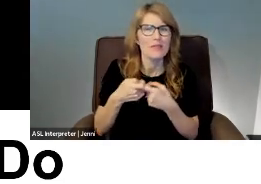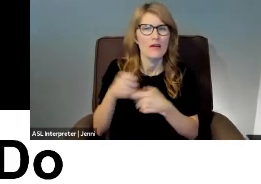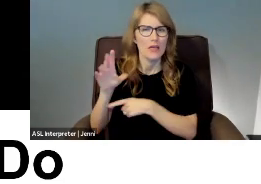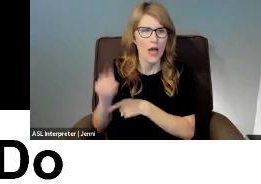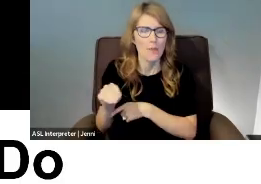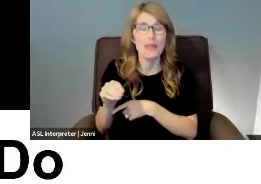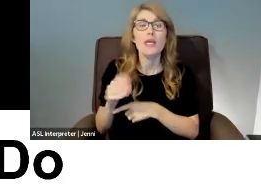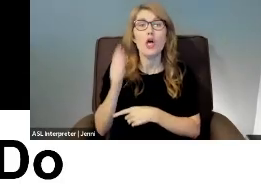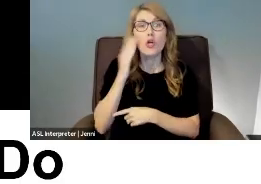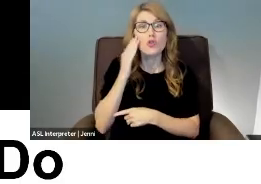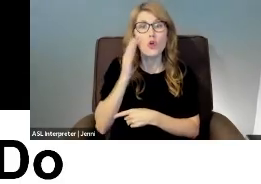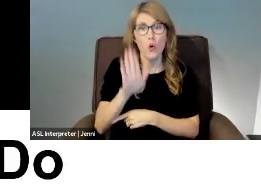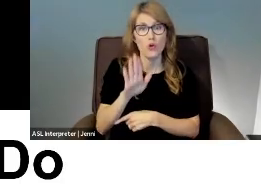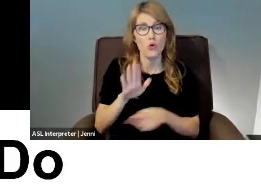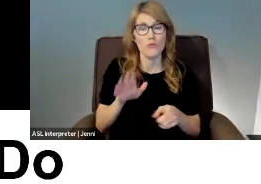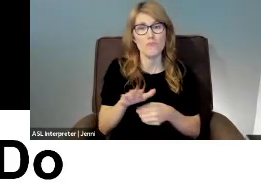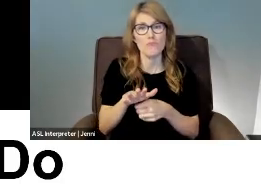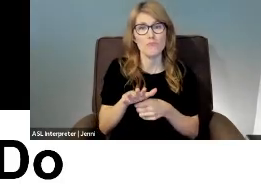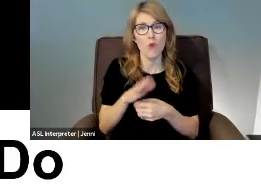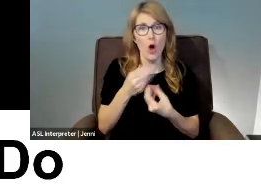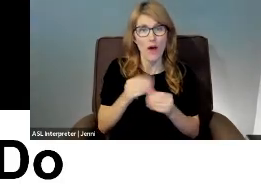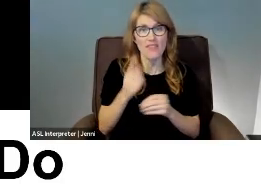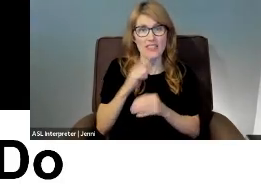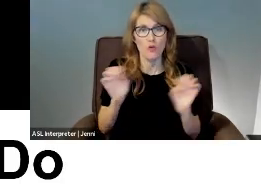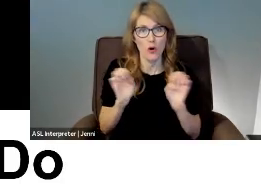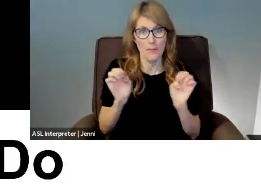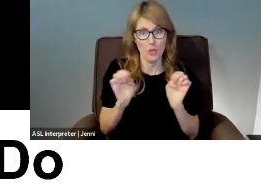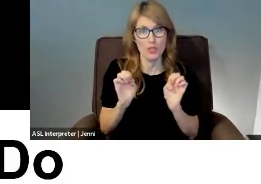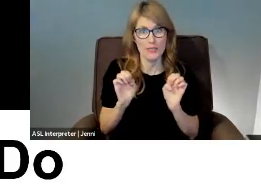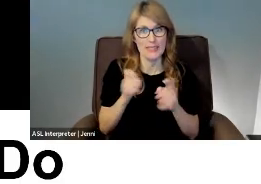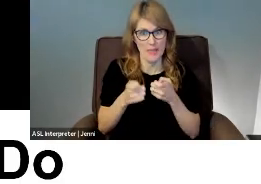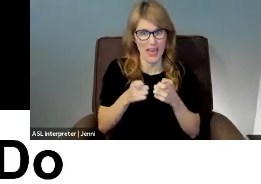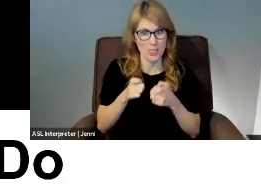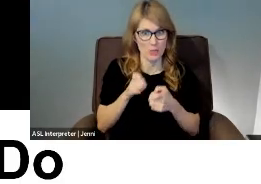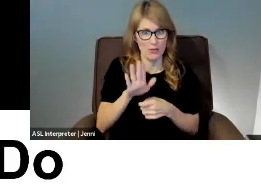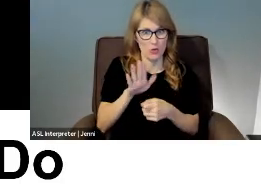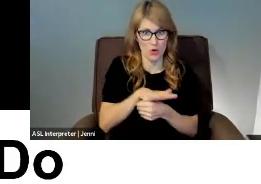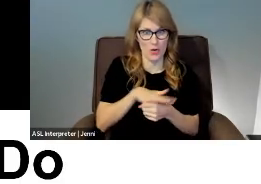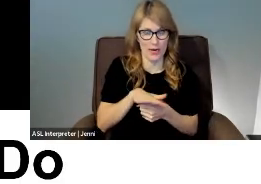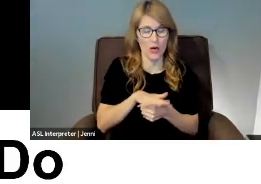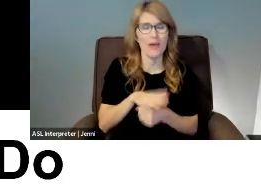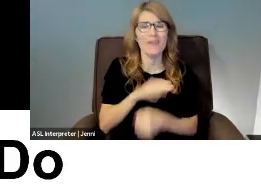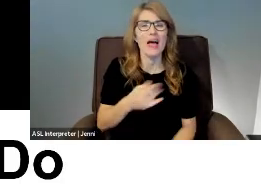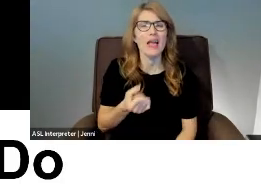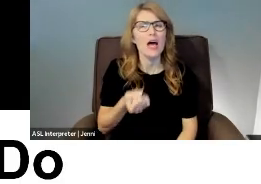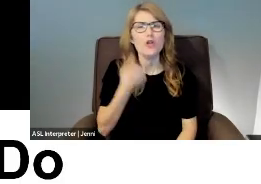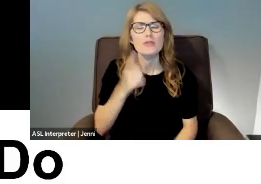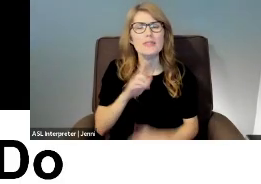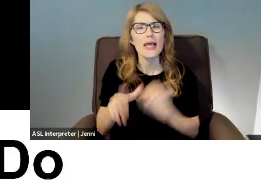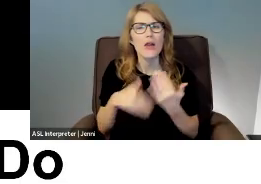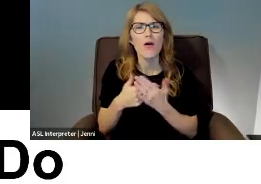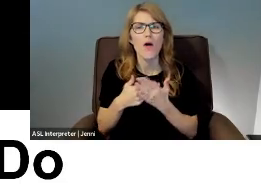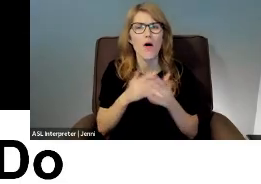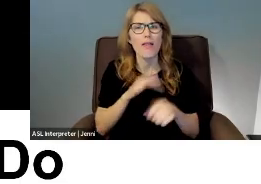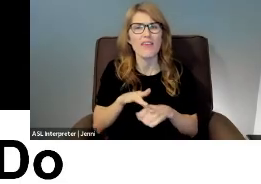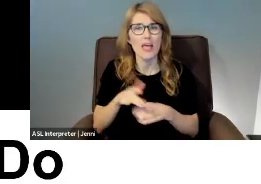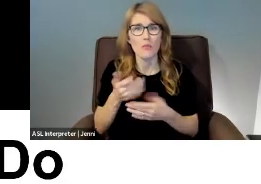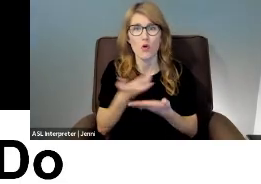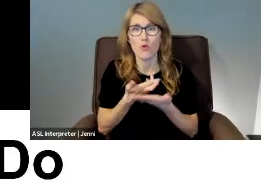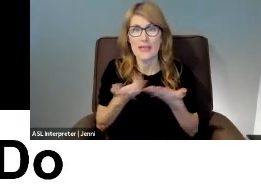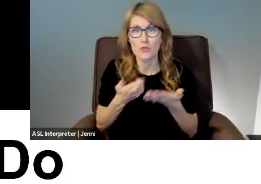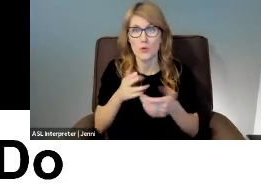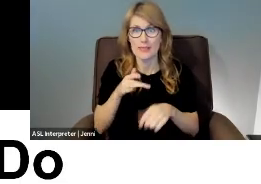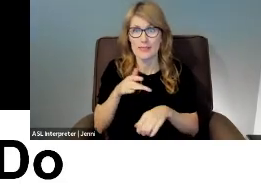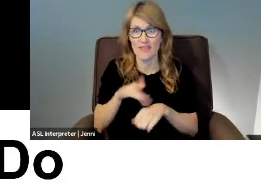of Emergency Management, and just understand all the available resources in your area and then apply